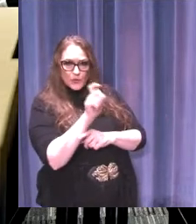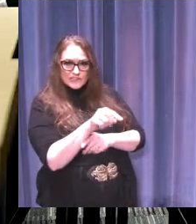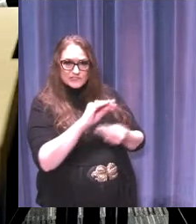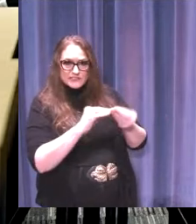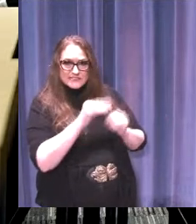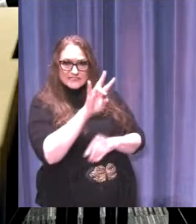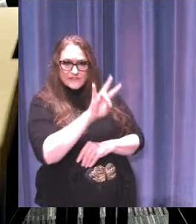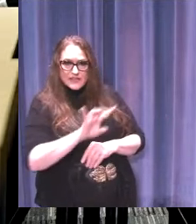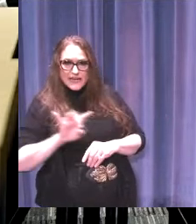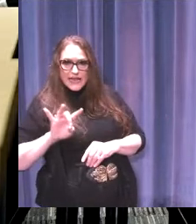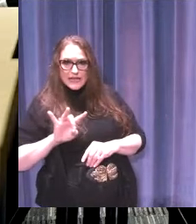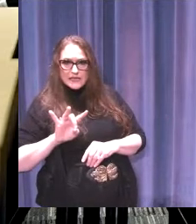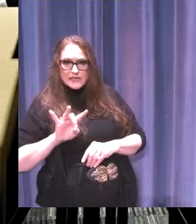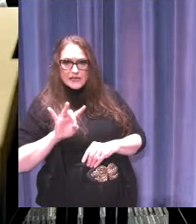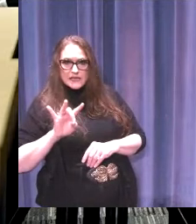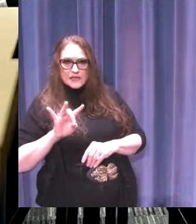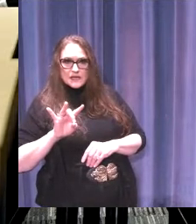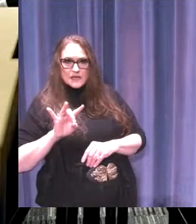7 and 8?